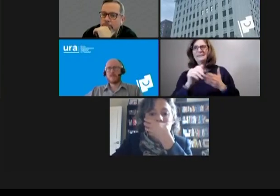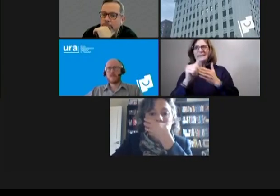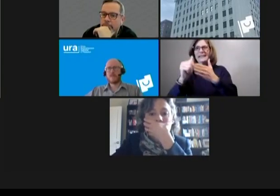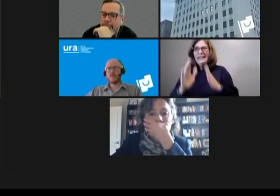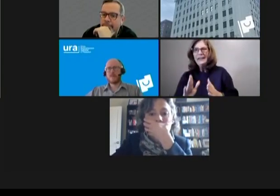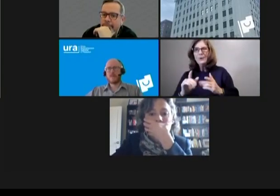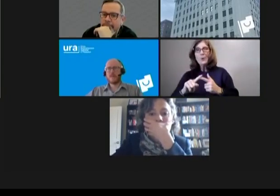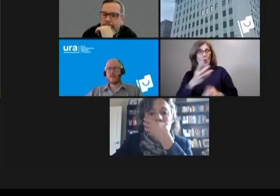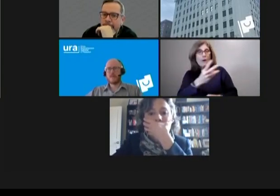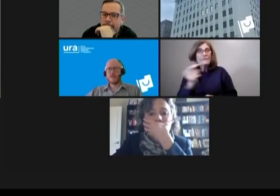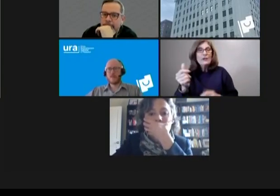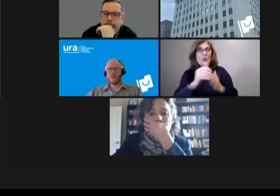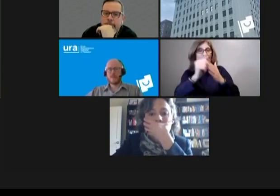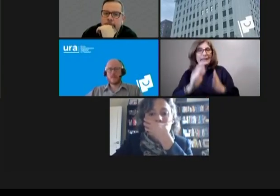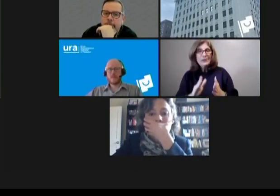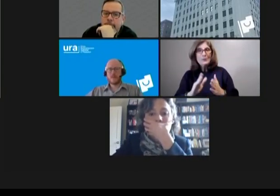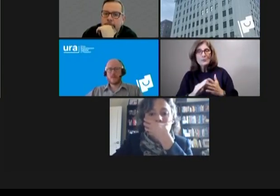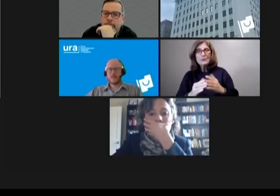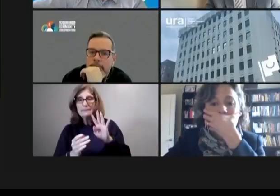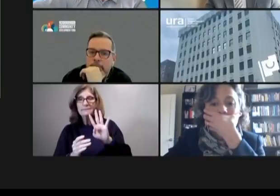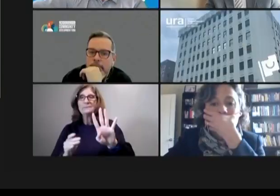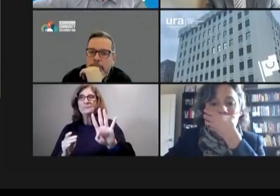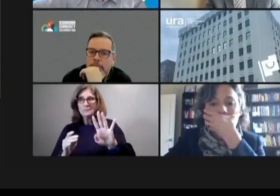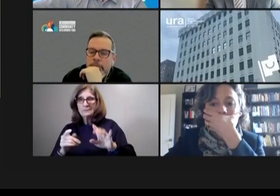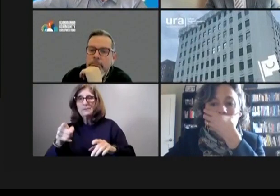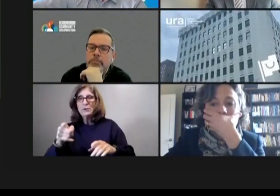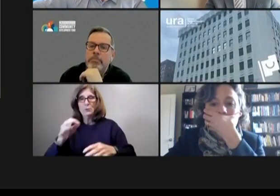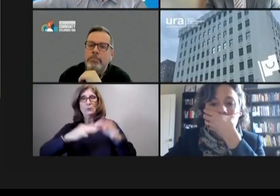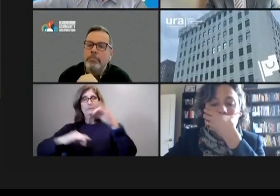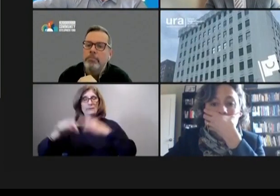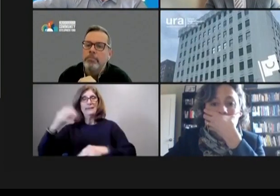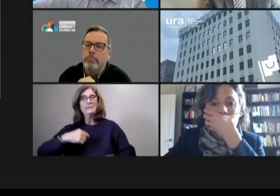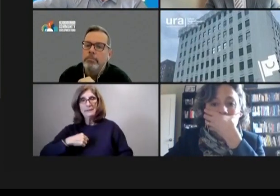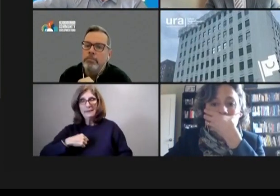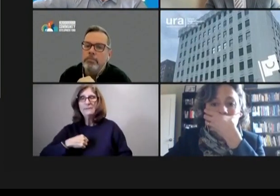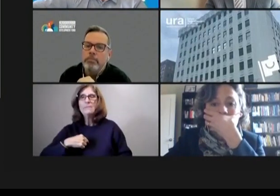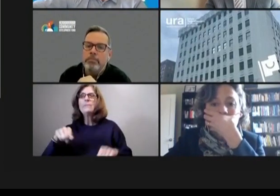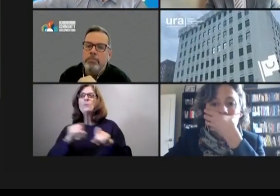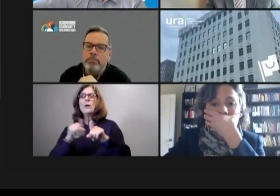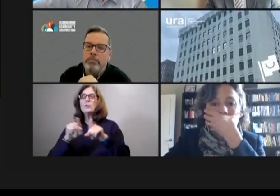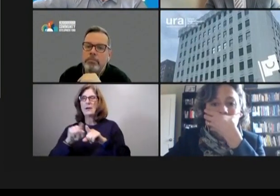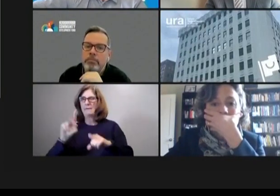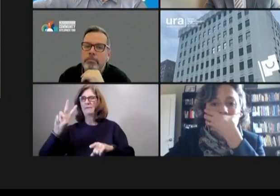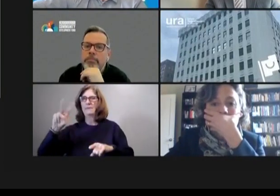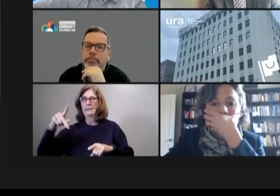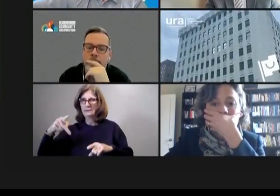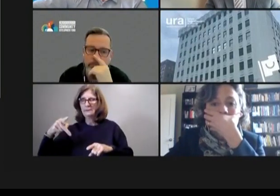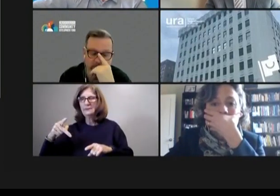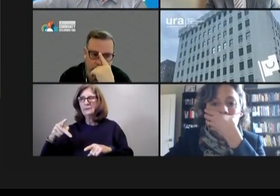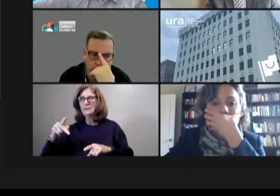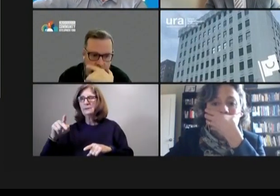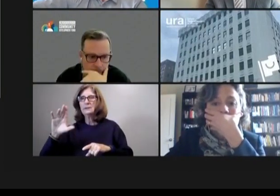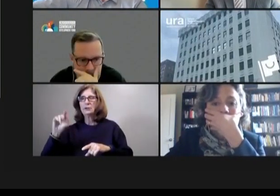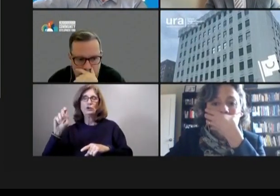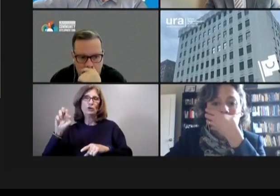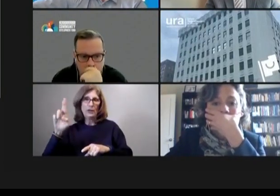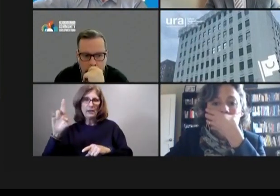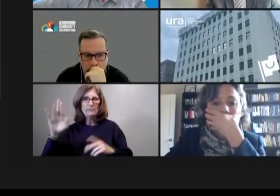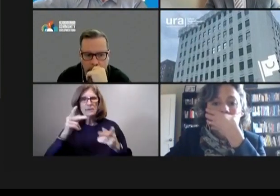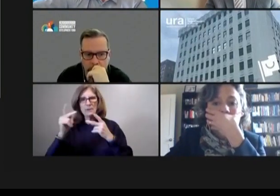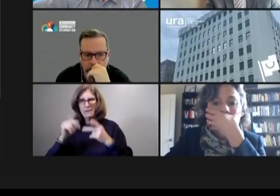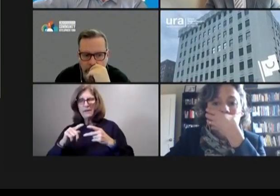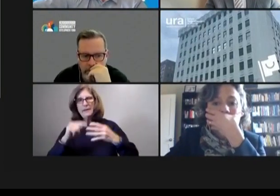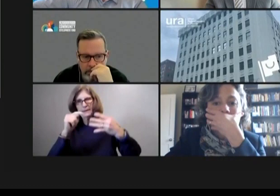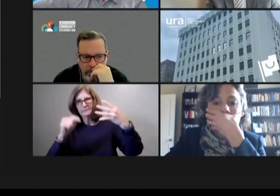leaders will emerge to take on my role as chair. We also have a vice chair position. And then there are also, of course,